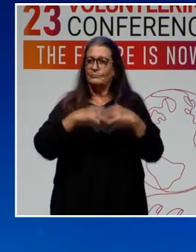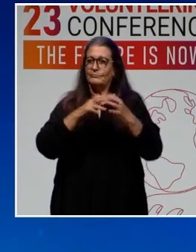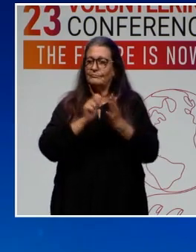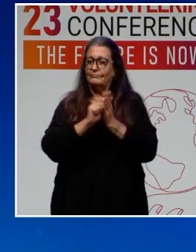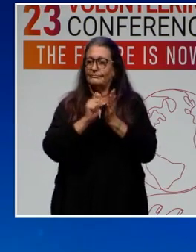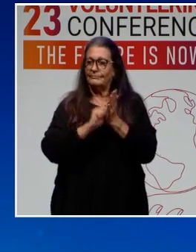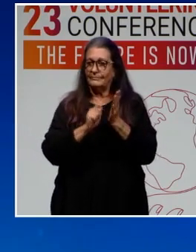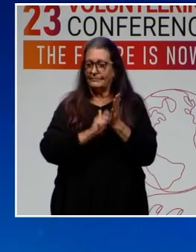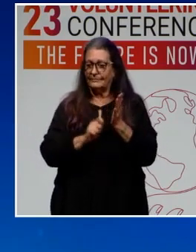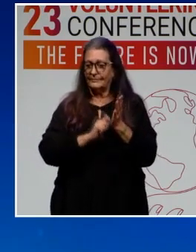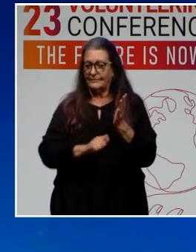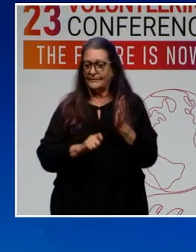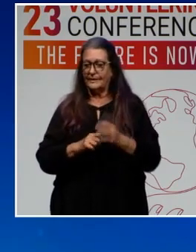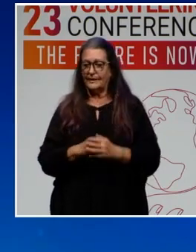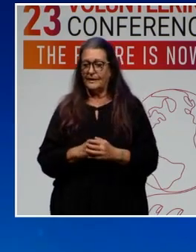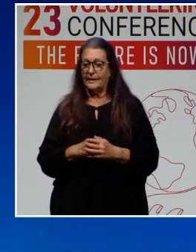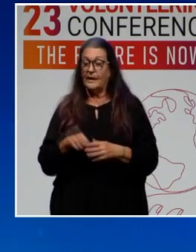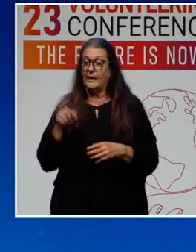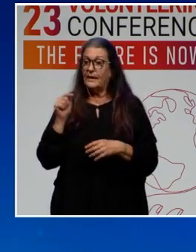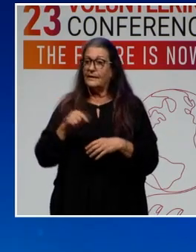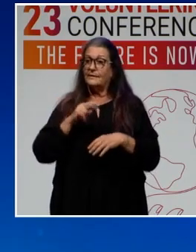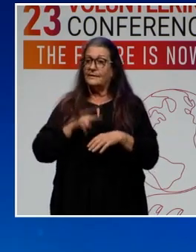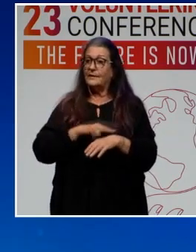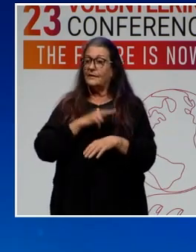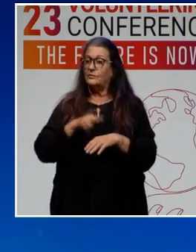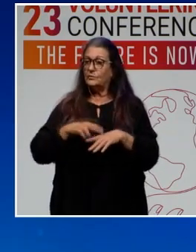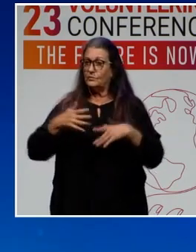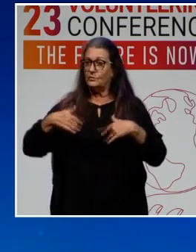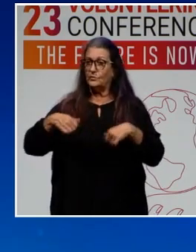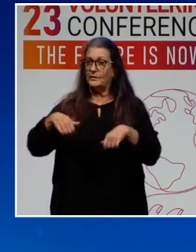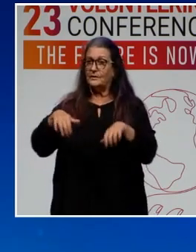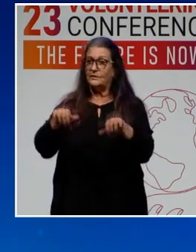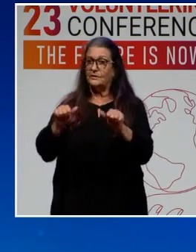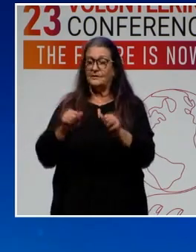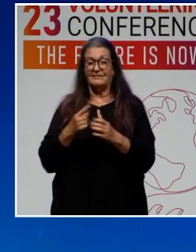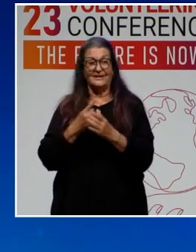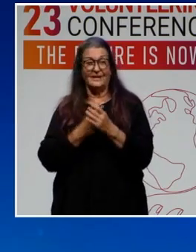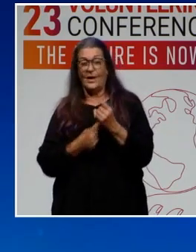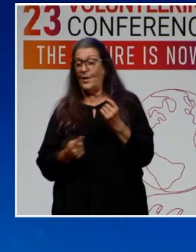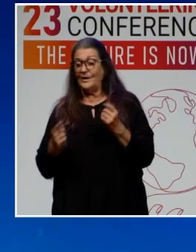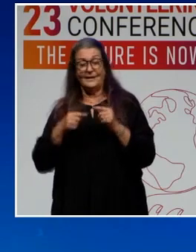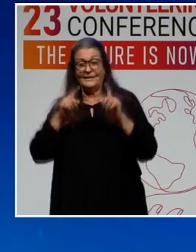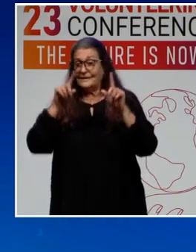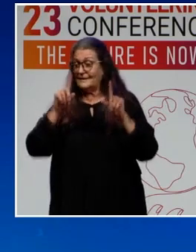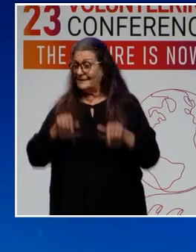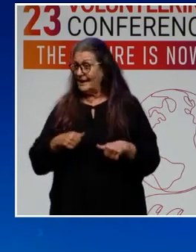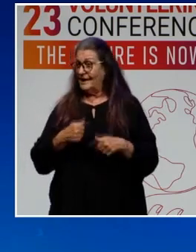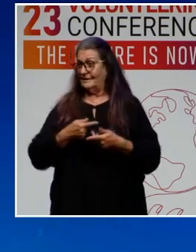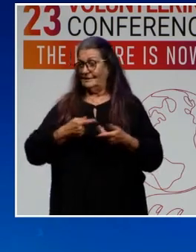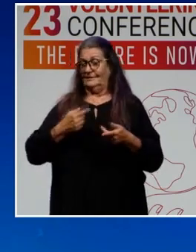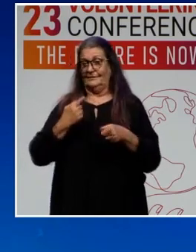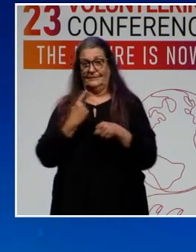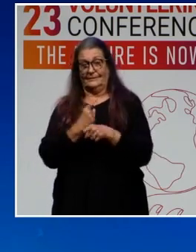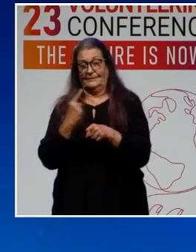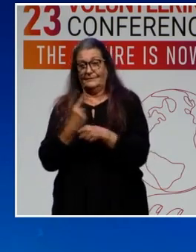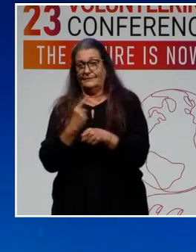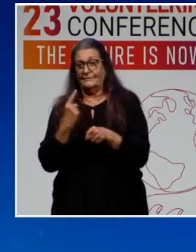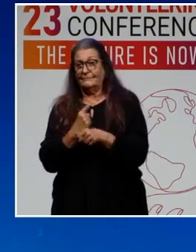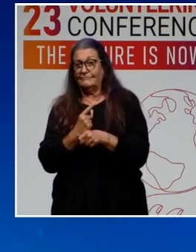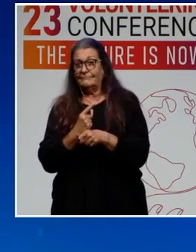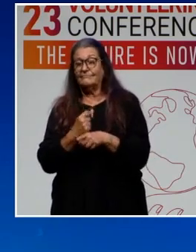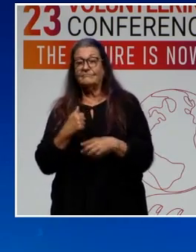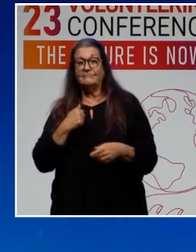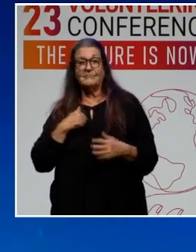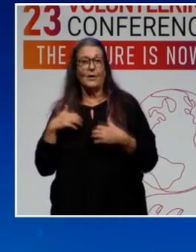The launch of the National Strategy for Volunteering is only the beginning of the conversation. I look forward to hearing your